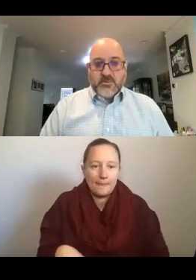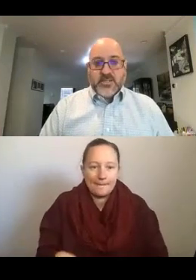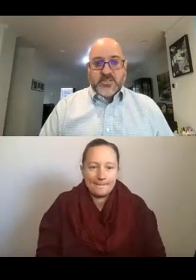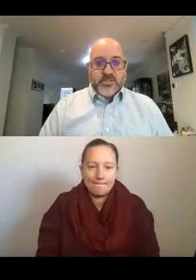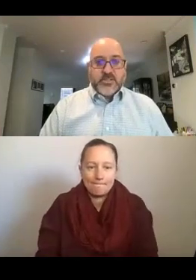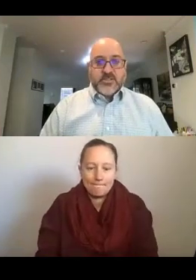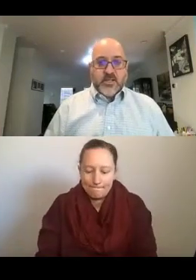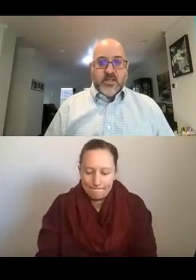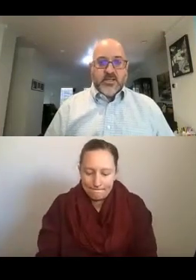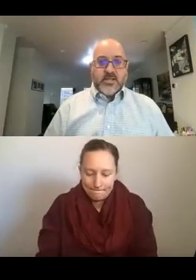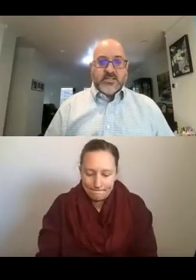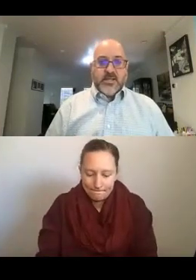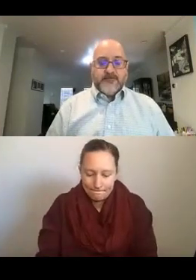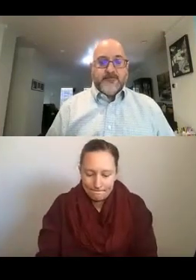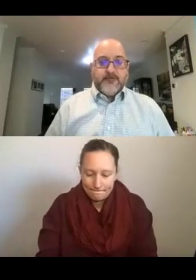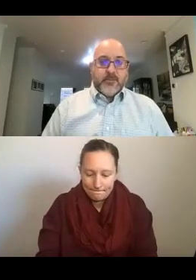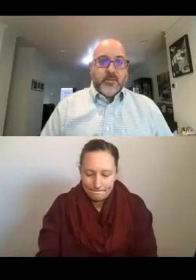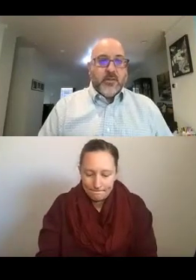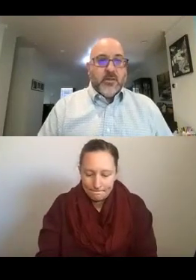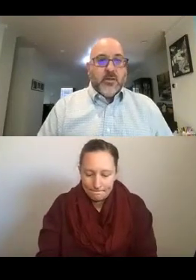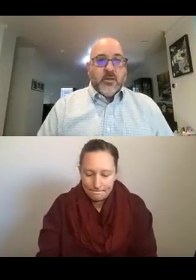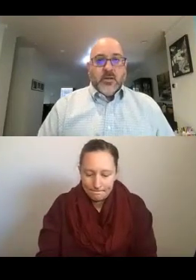Again, some more resources. Next slide.